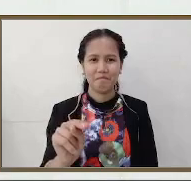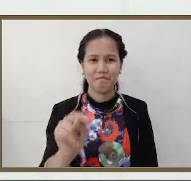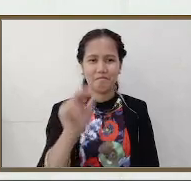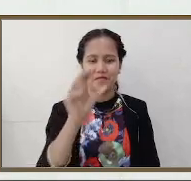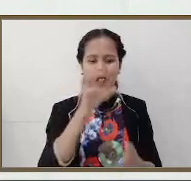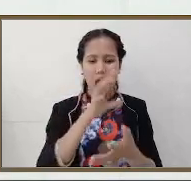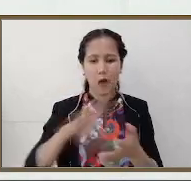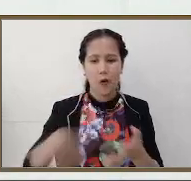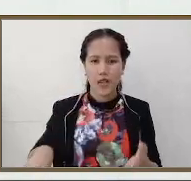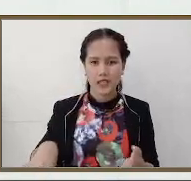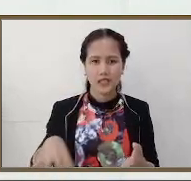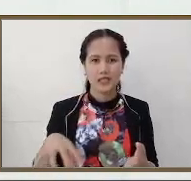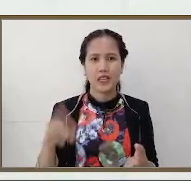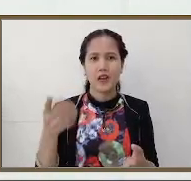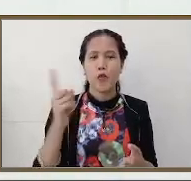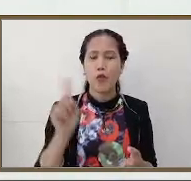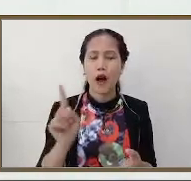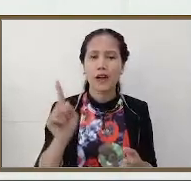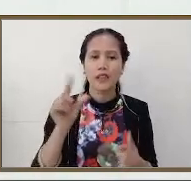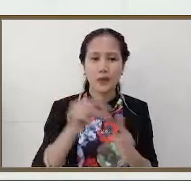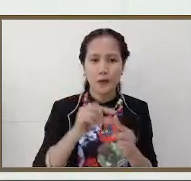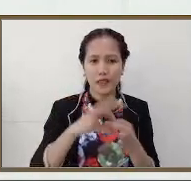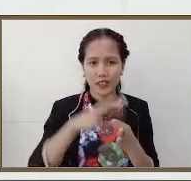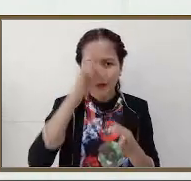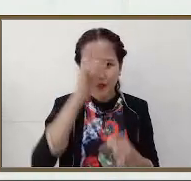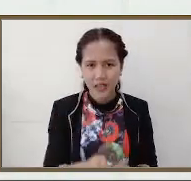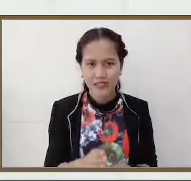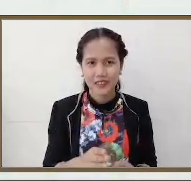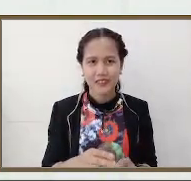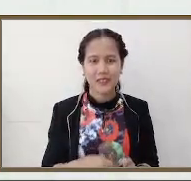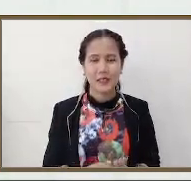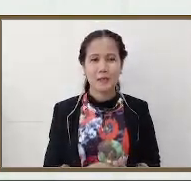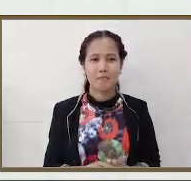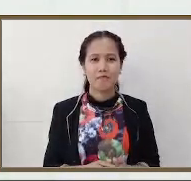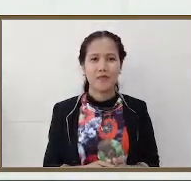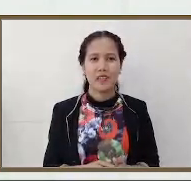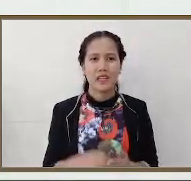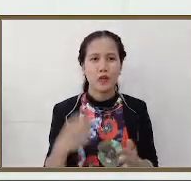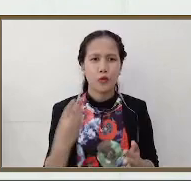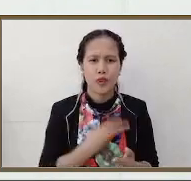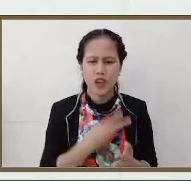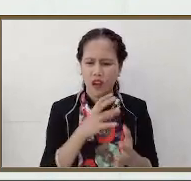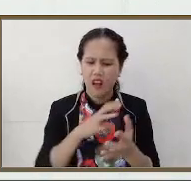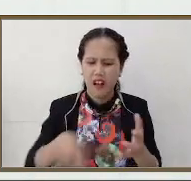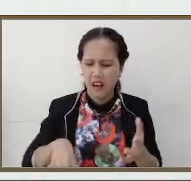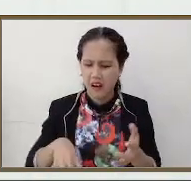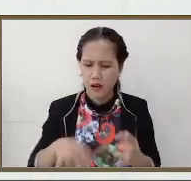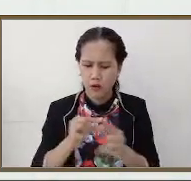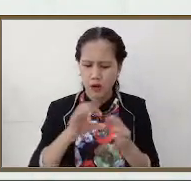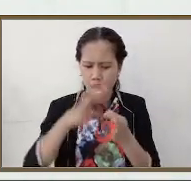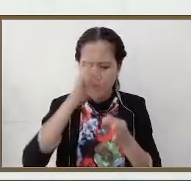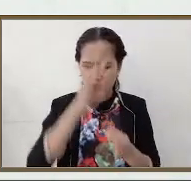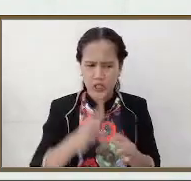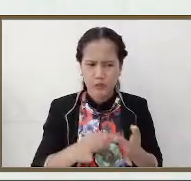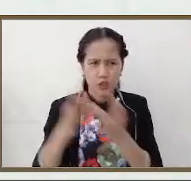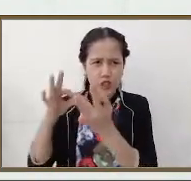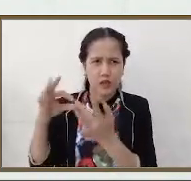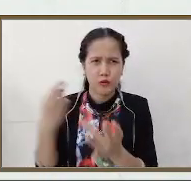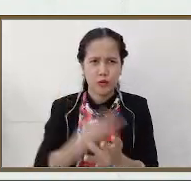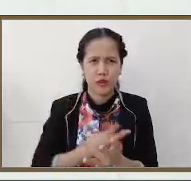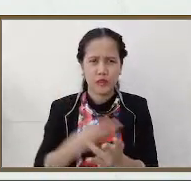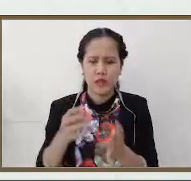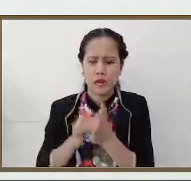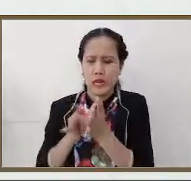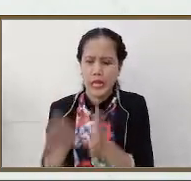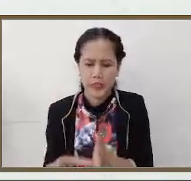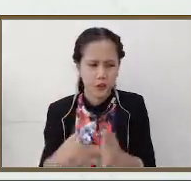kayang tanggapin kung ano yung nasa kaisipan ng Diyos. Amen! You see, let's be honest with this, brethren,